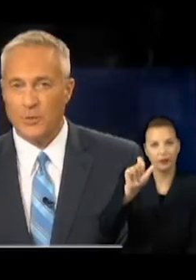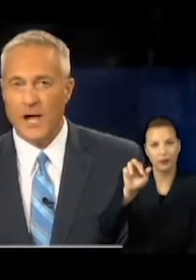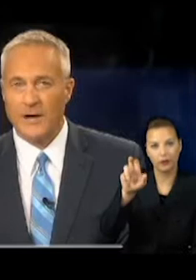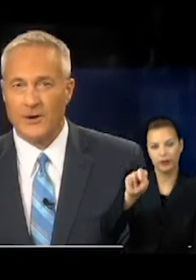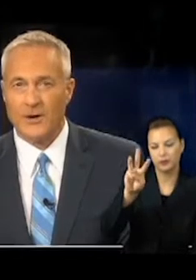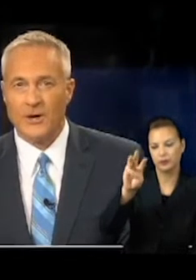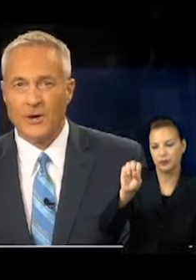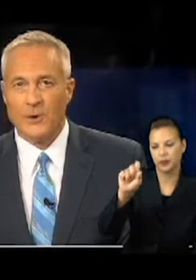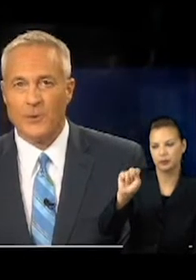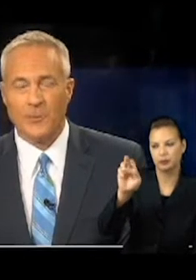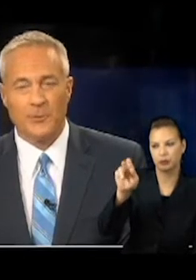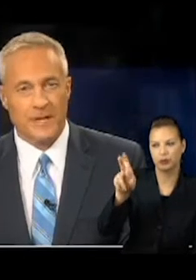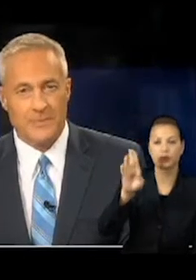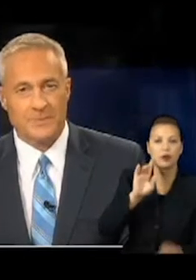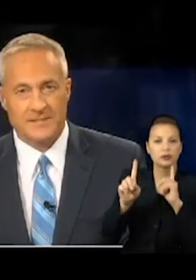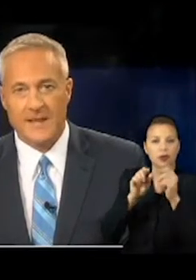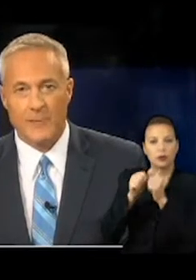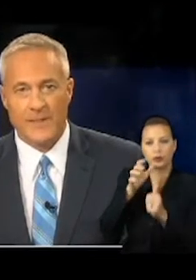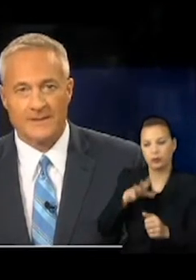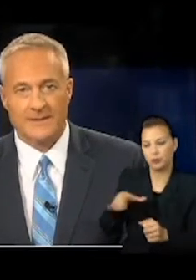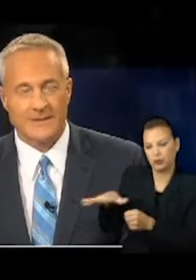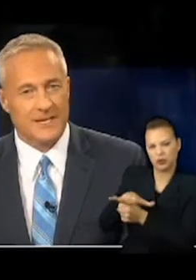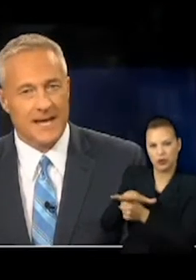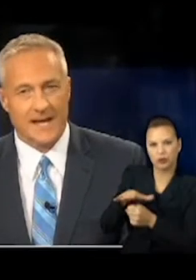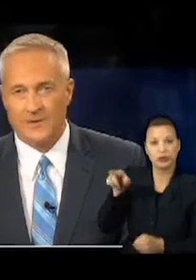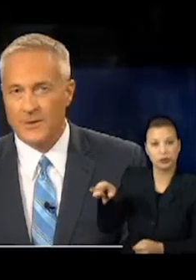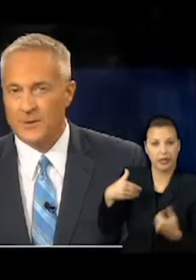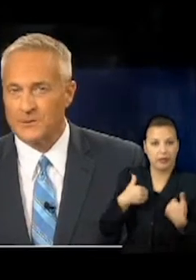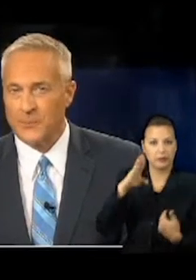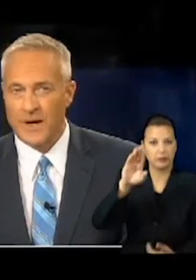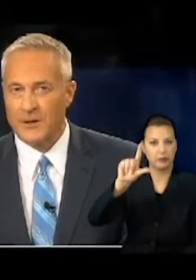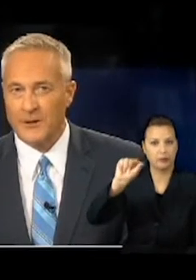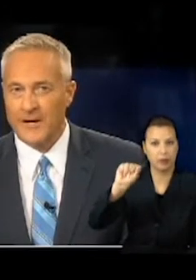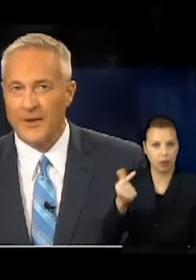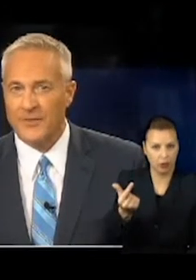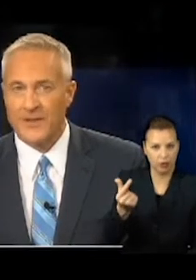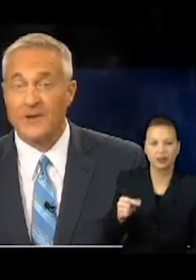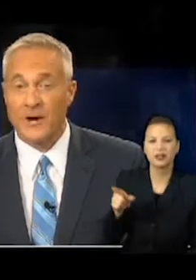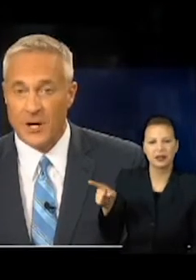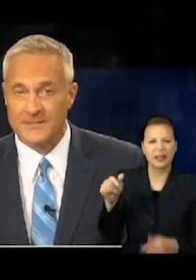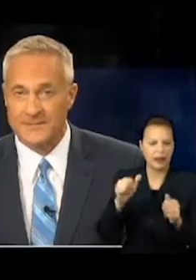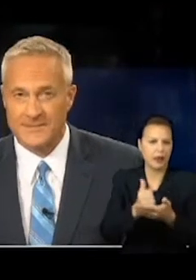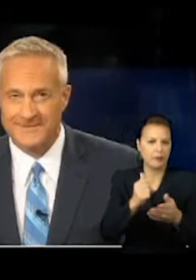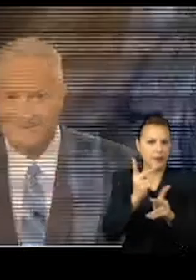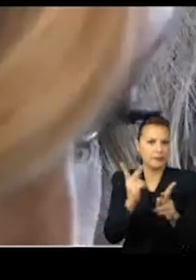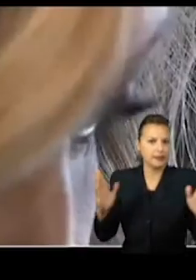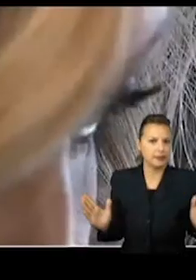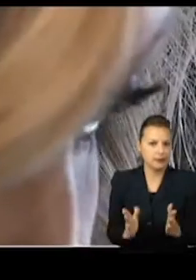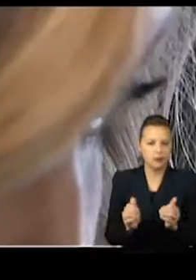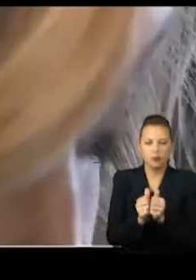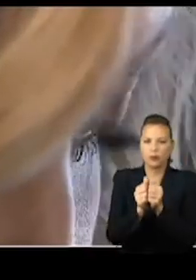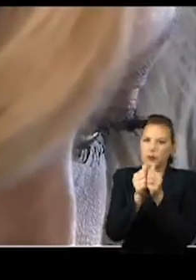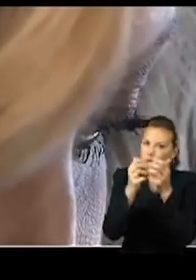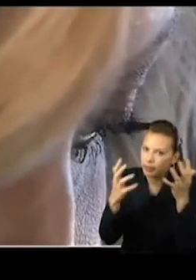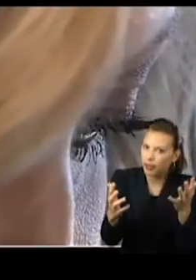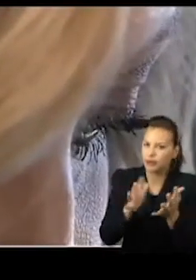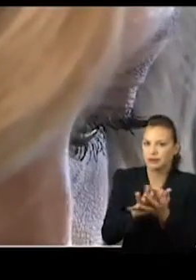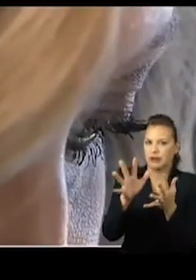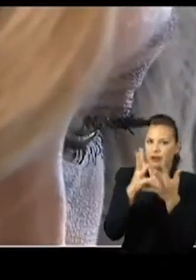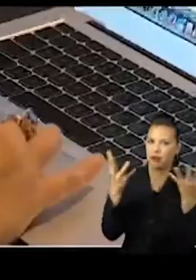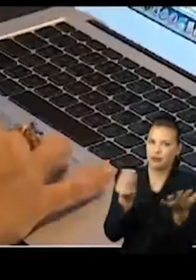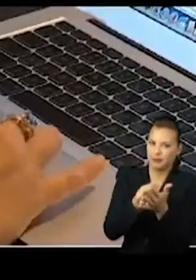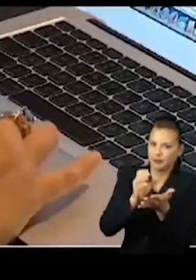local blogger who can help you keep slim without dishing out those regular health nut costs. Maggie Howes